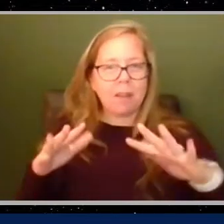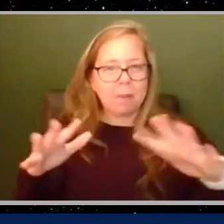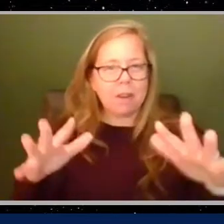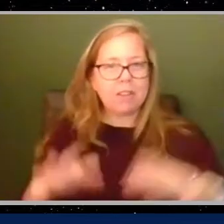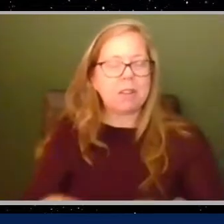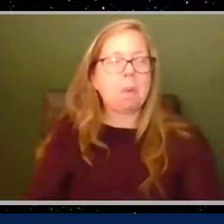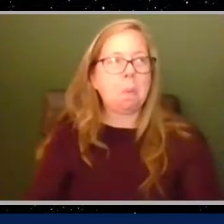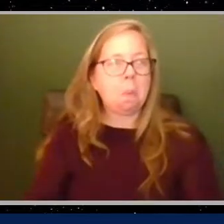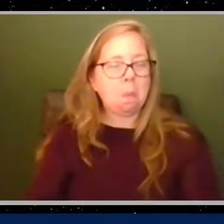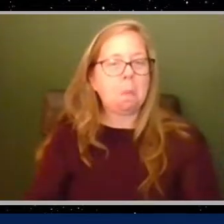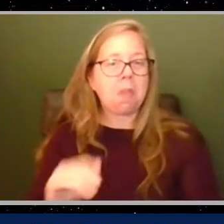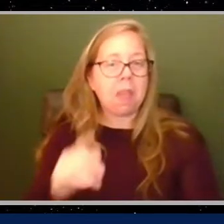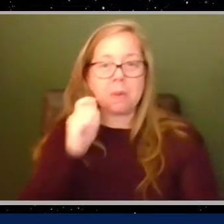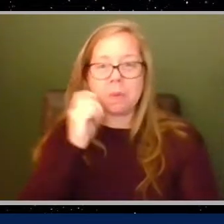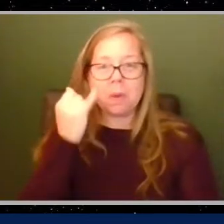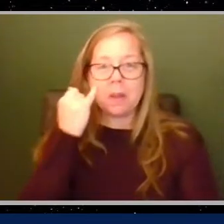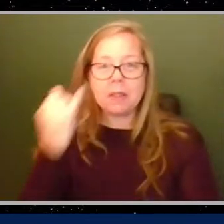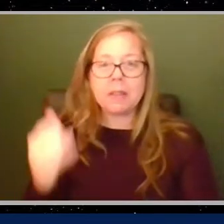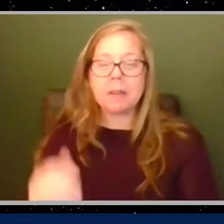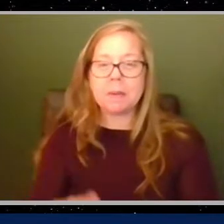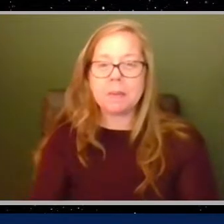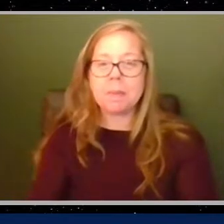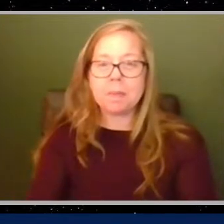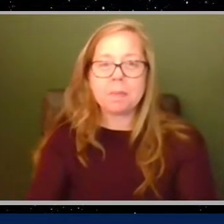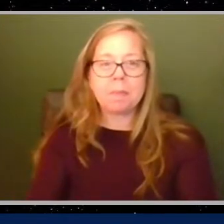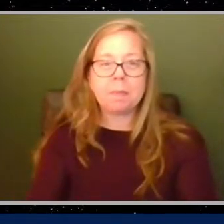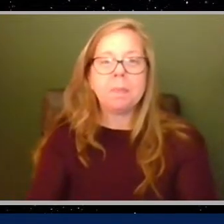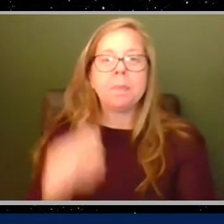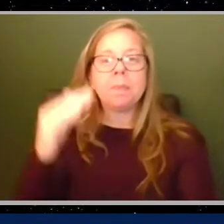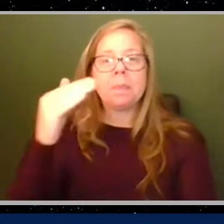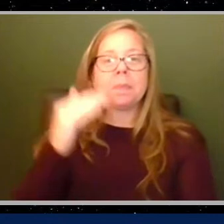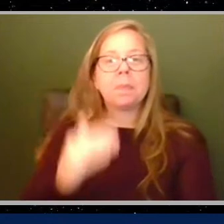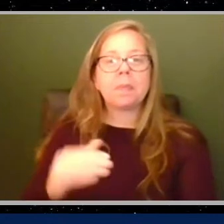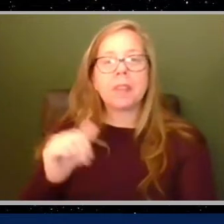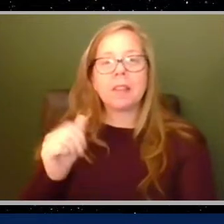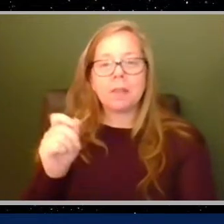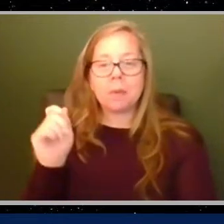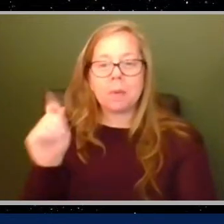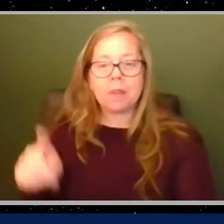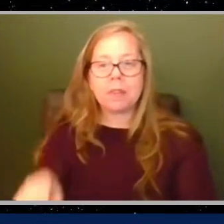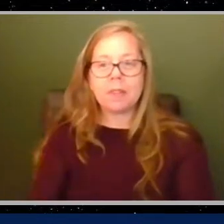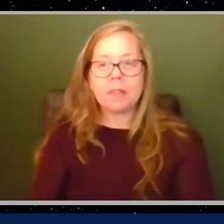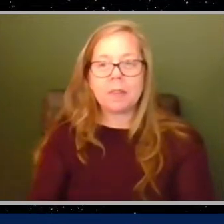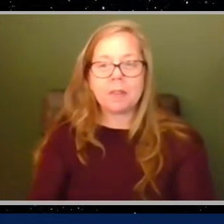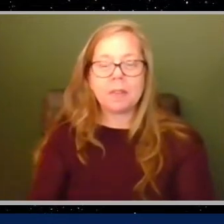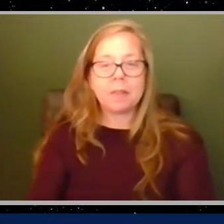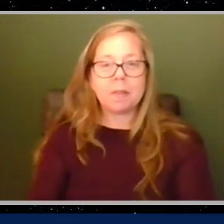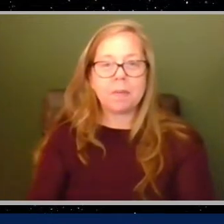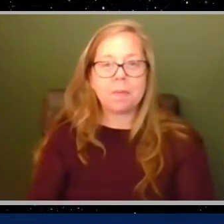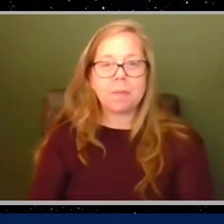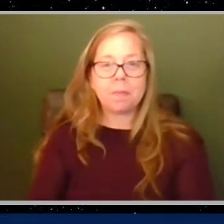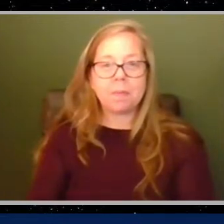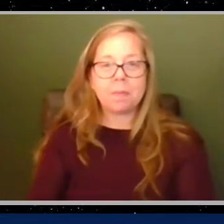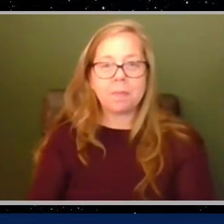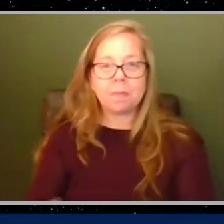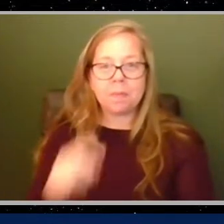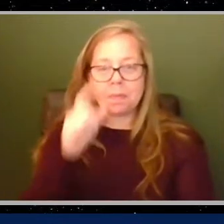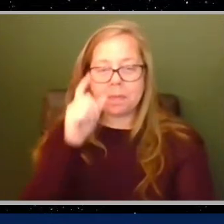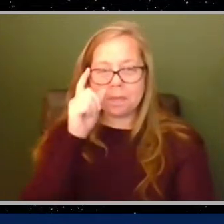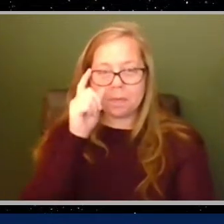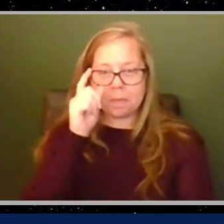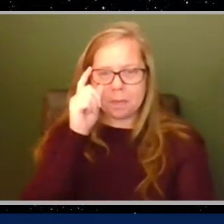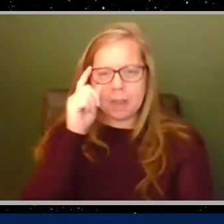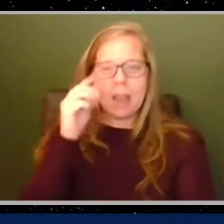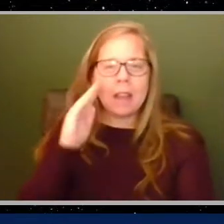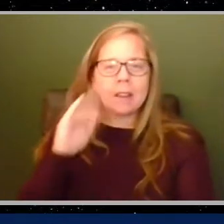Let's see here. There's another one about, we were talking, Sawyer, about, sometimes you hook your